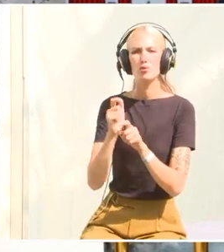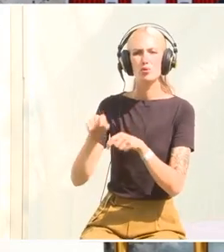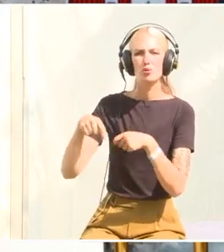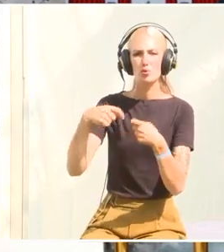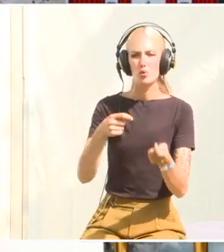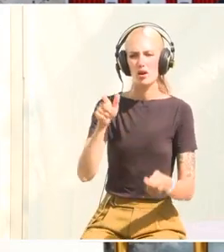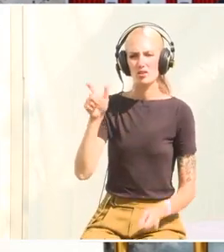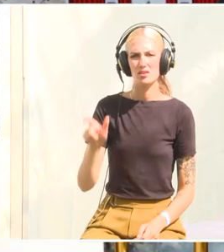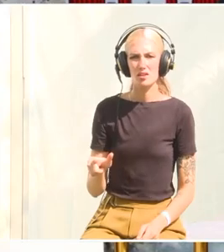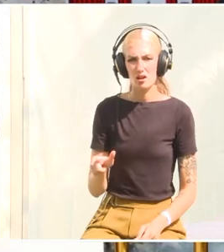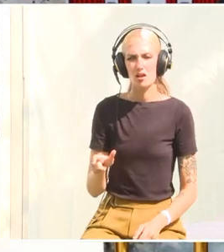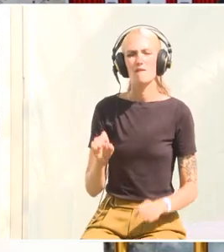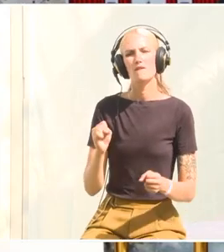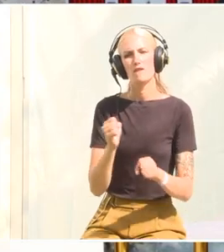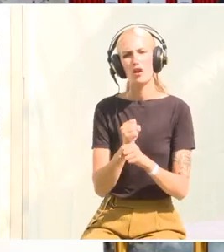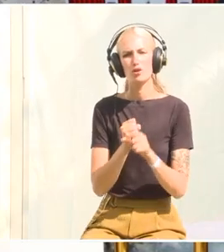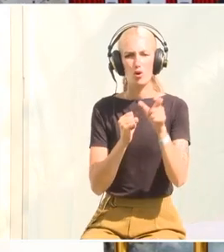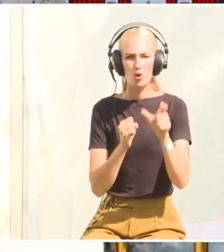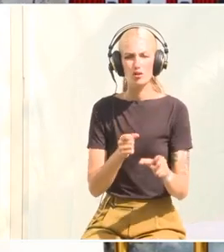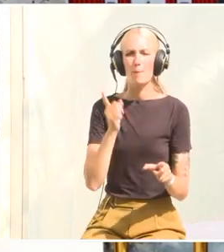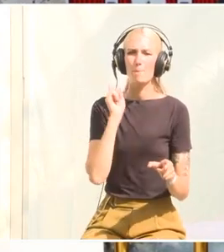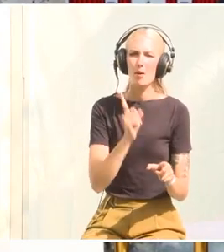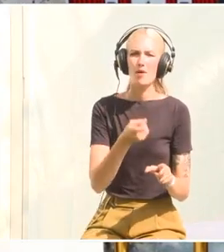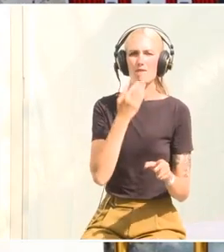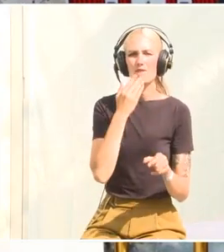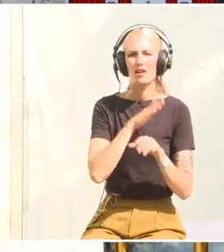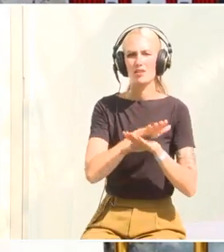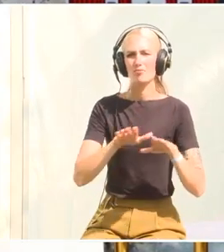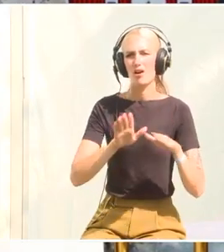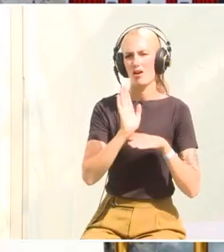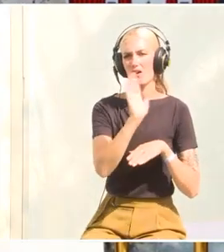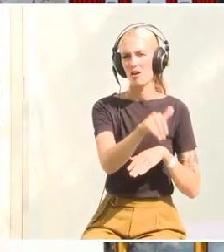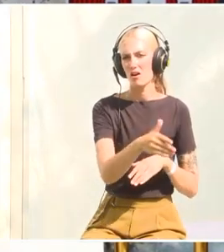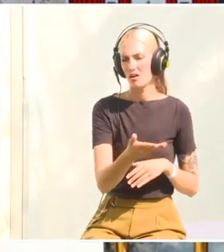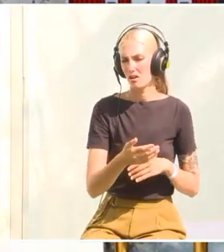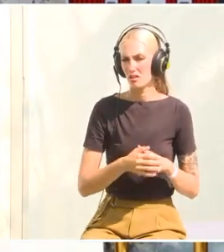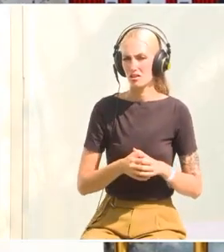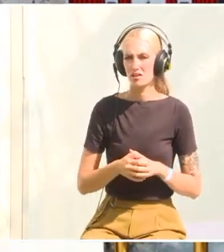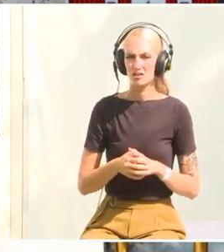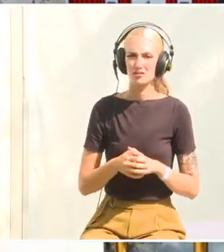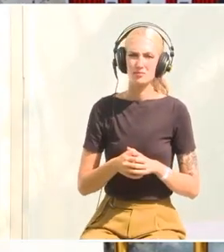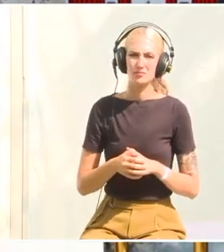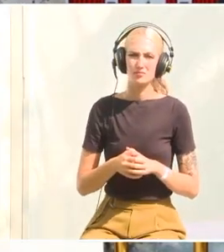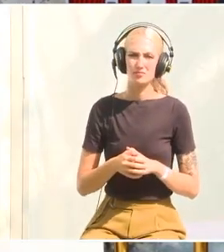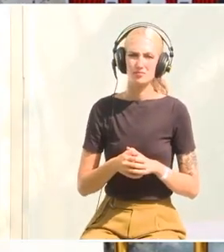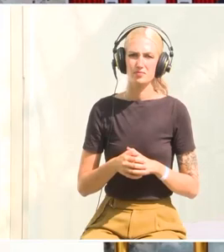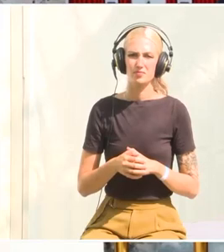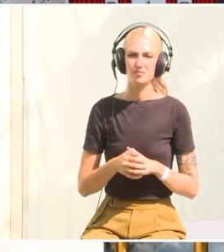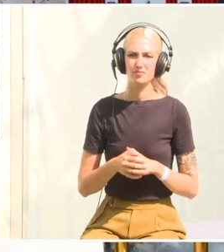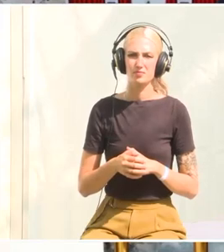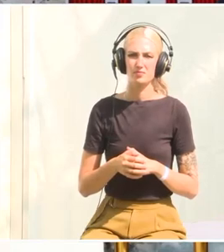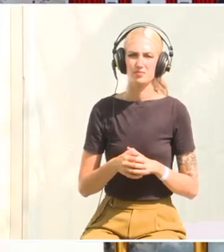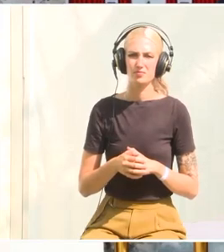abroad. So this is, because otherwise, once we kind of in the term has been defined in an